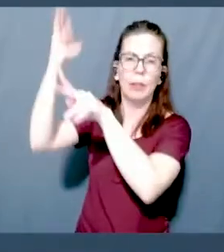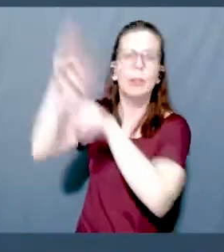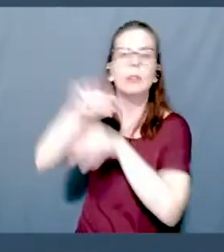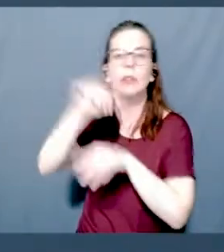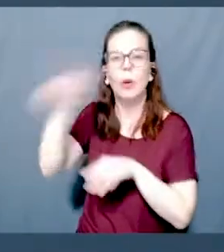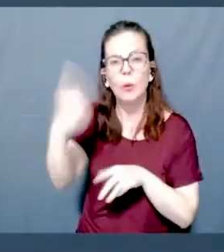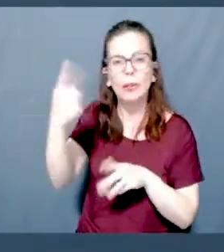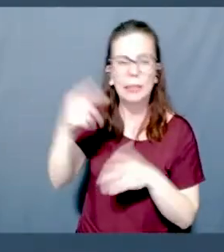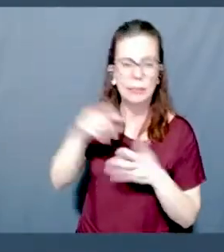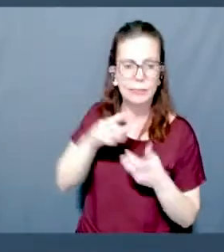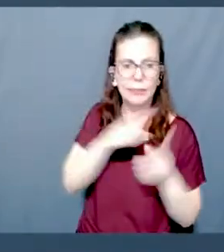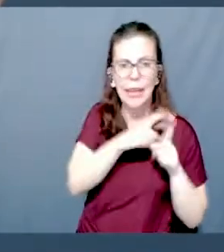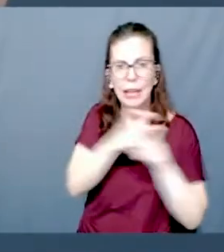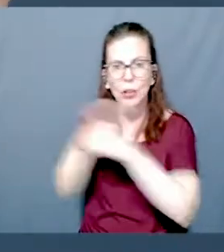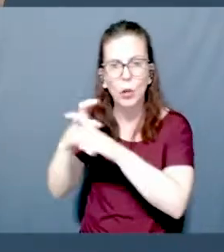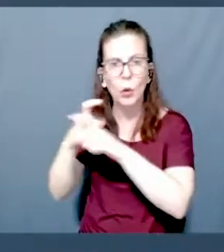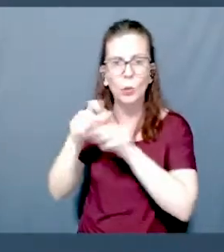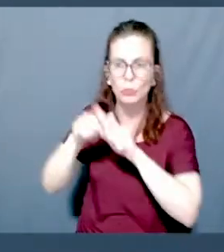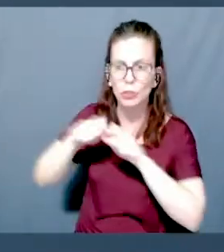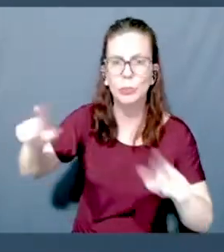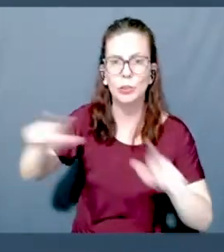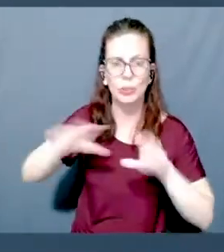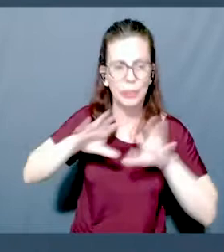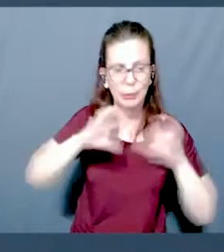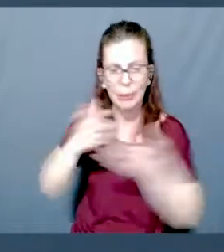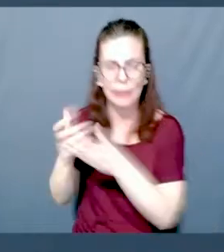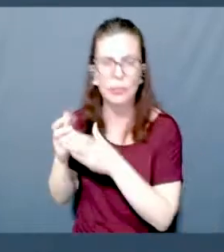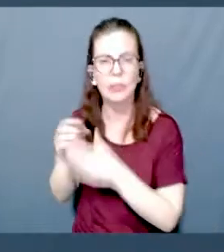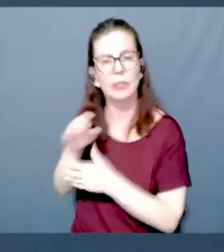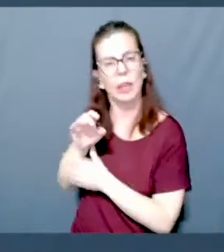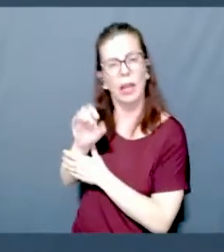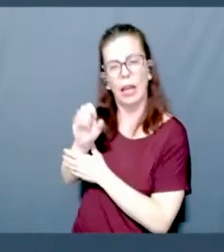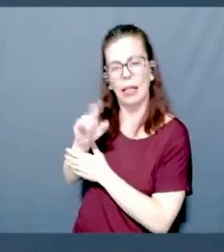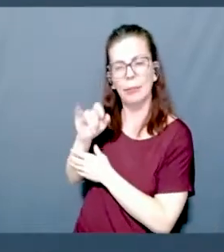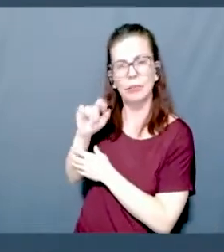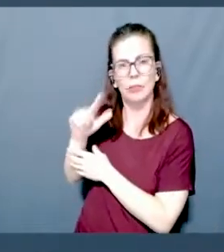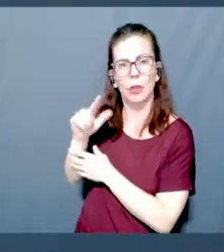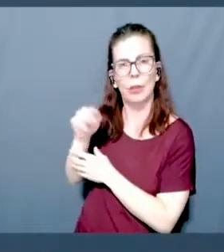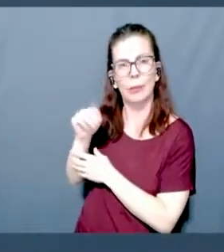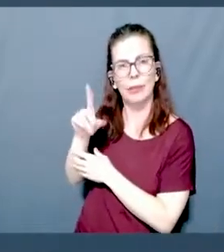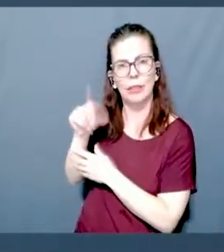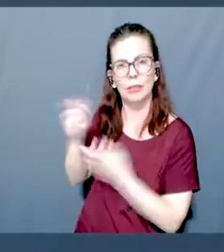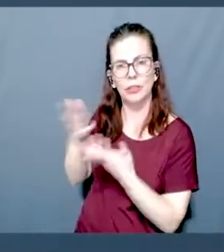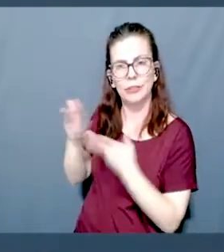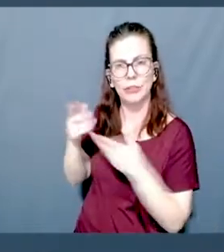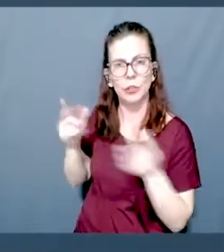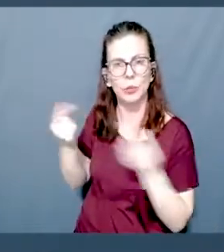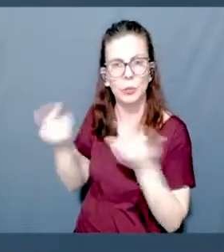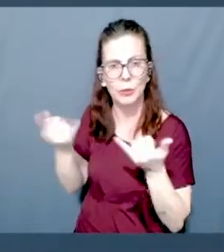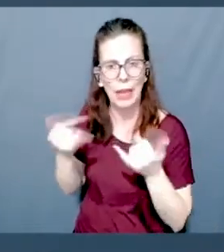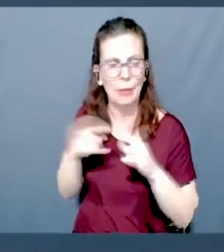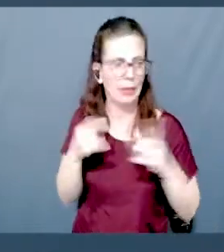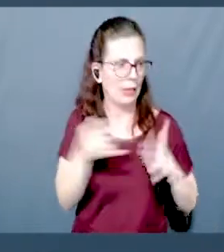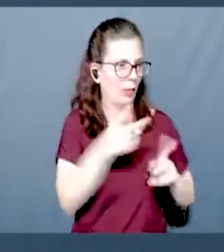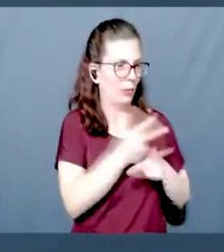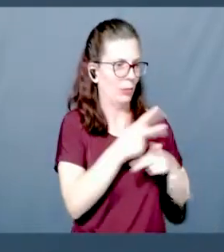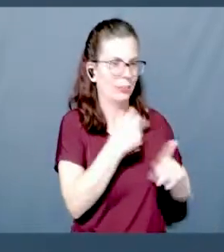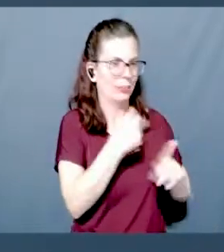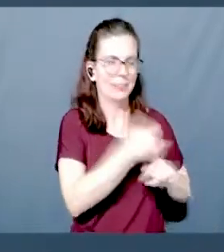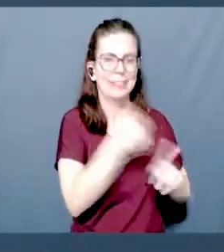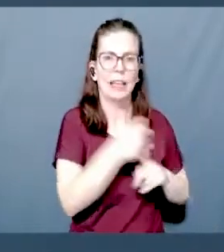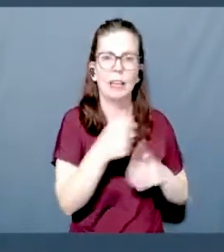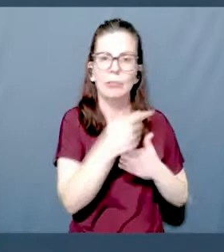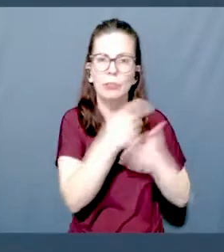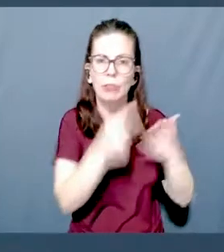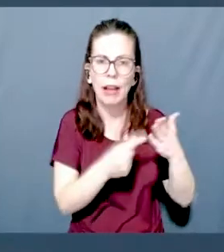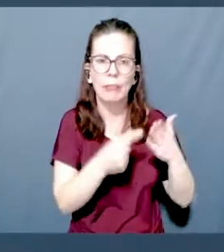and packaging, the things that the Elemental Media Services do today, but now you could actually start to move some of the production, things like graphics or switching